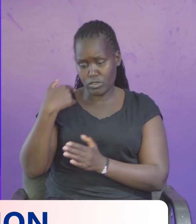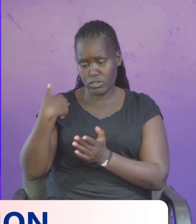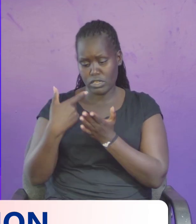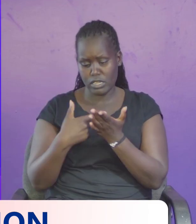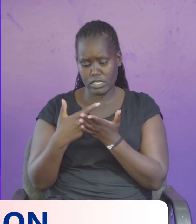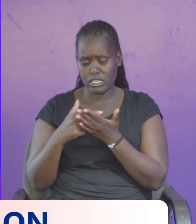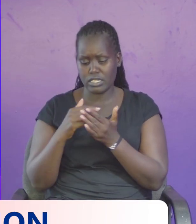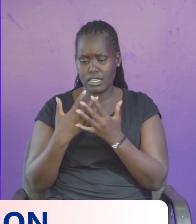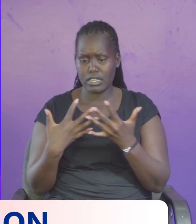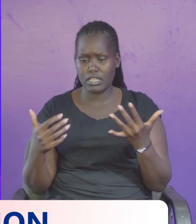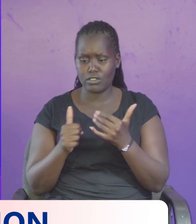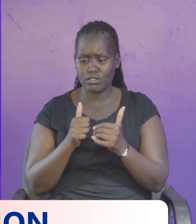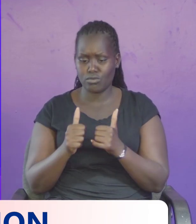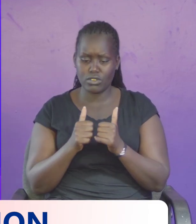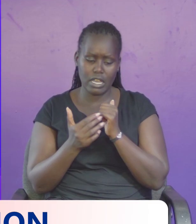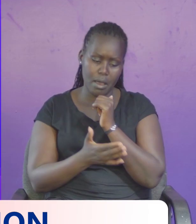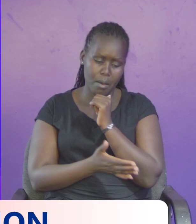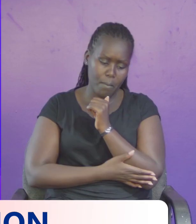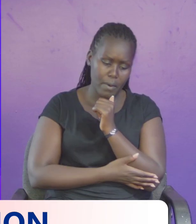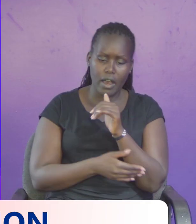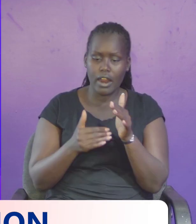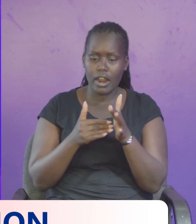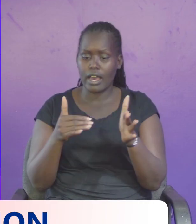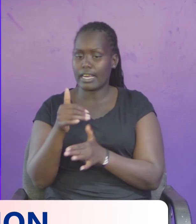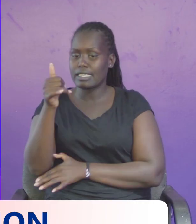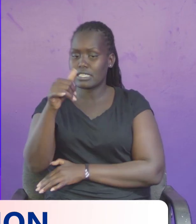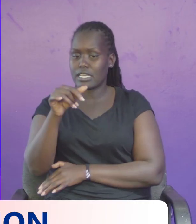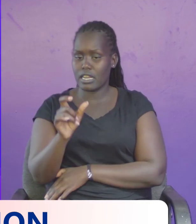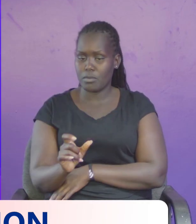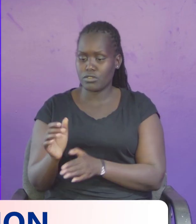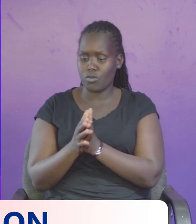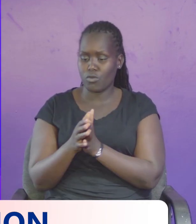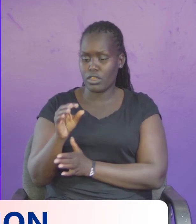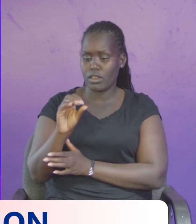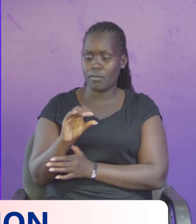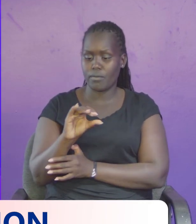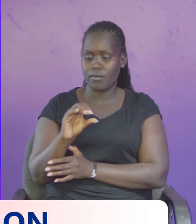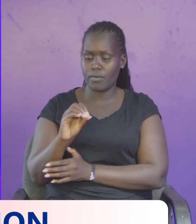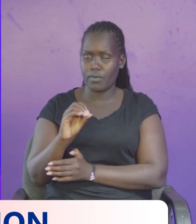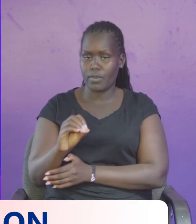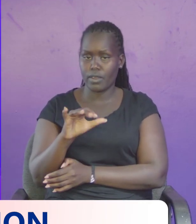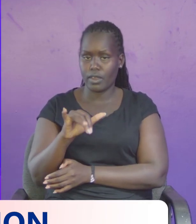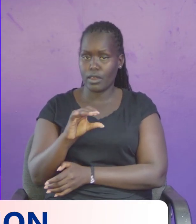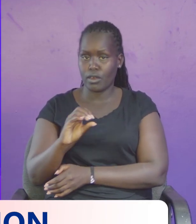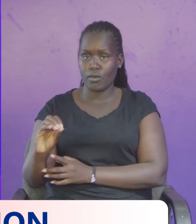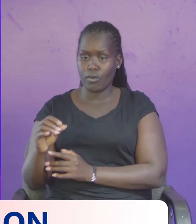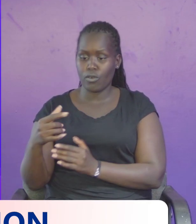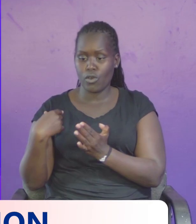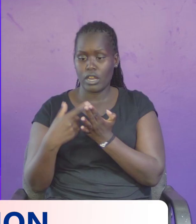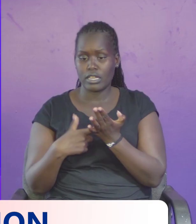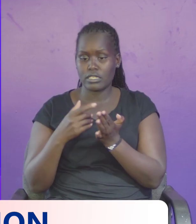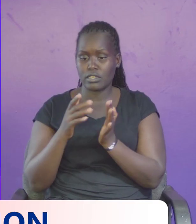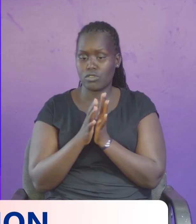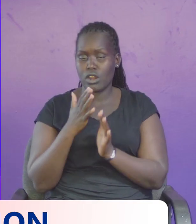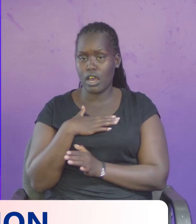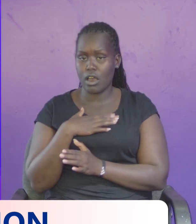things that are ill against anybody with Nicholas Oyoo. Yeah, our discussions